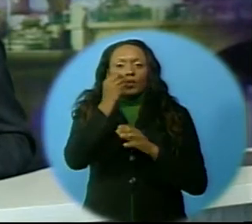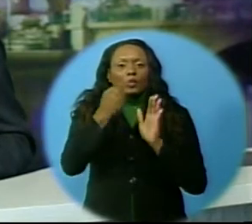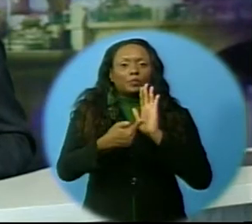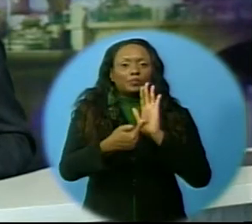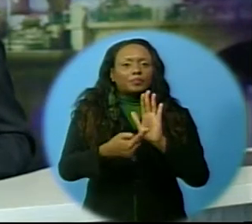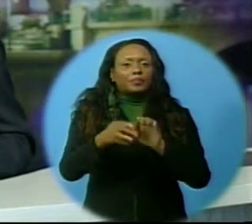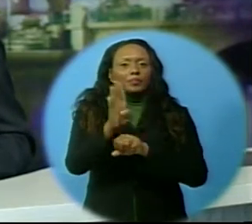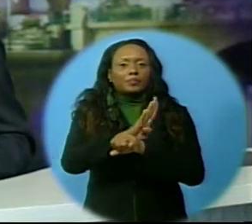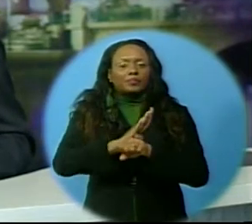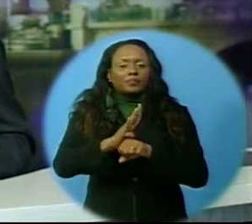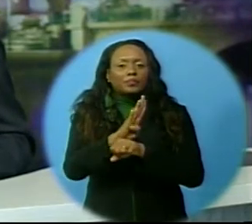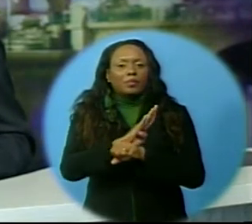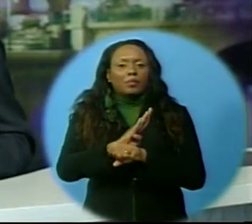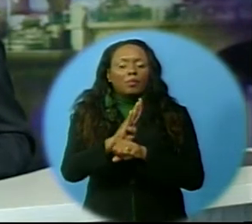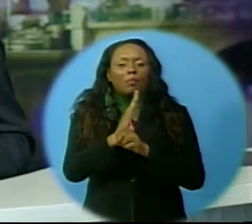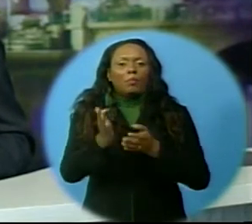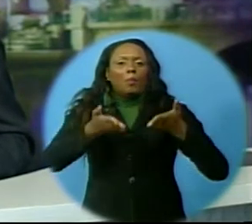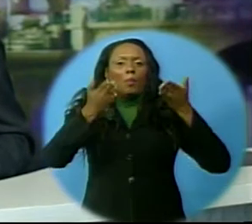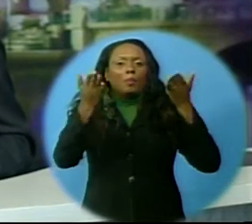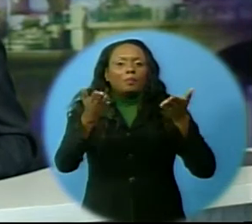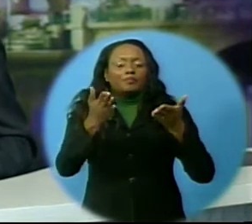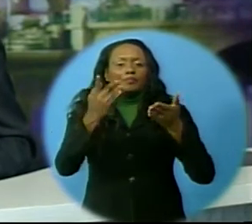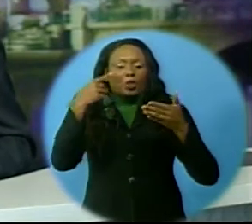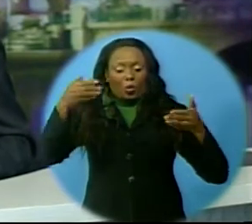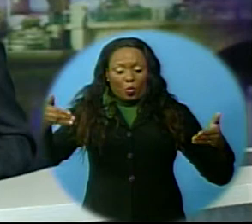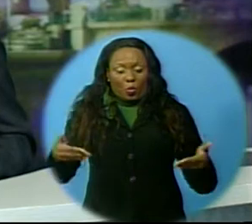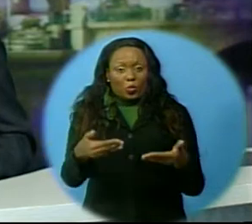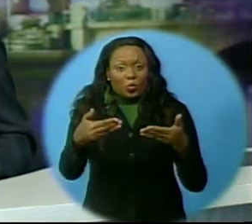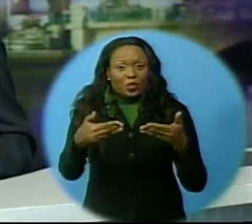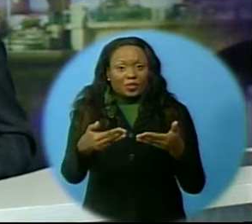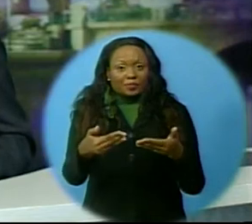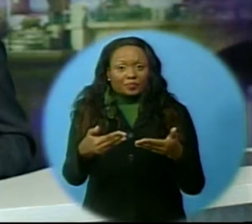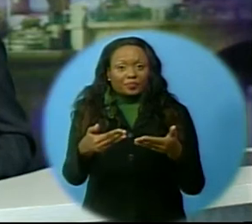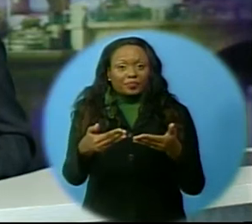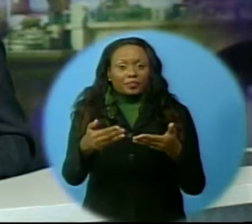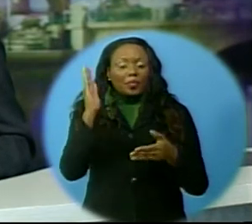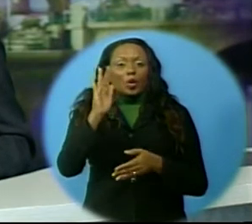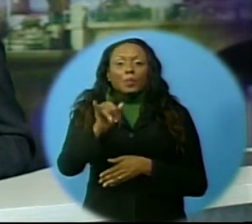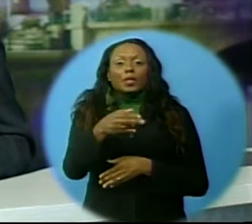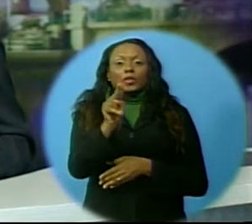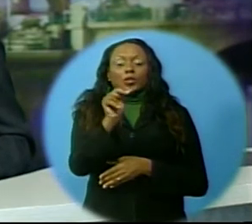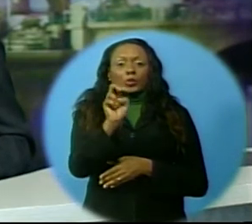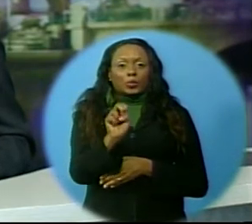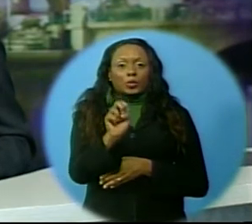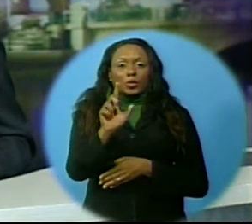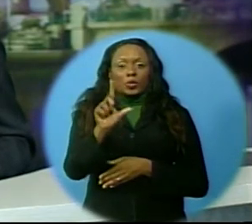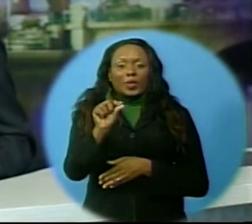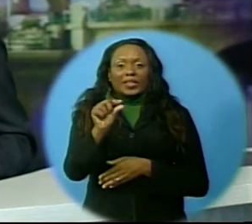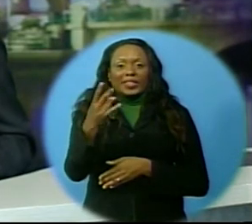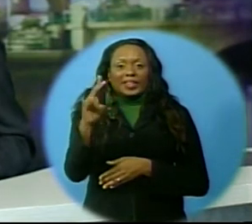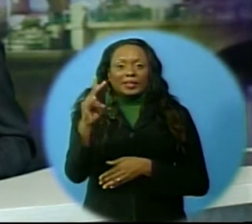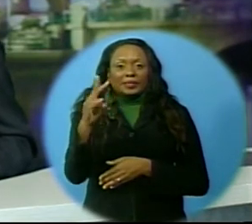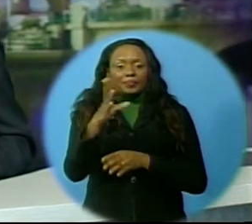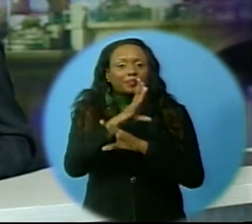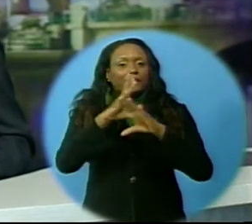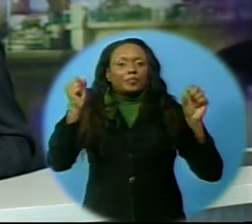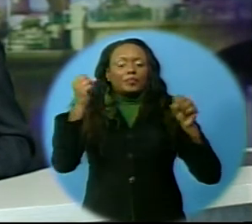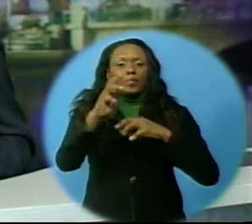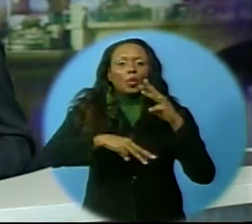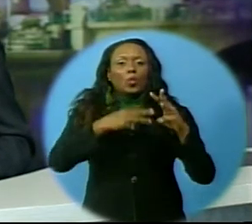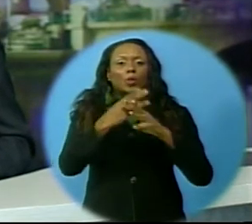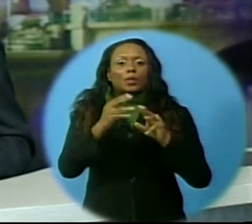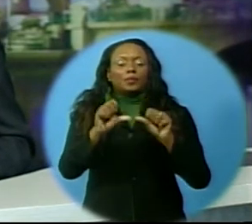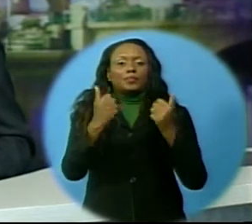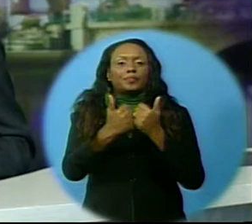been able to beat out Russia in a bid to host that event. It will be held in June 2017, and President of the